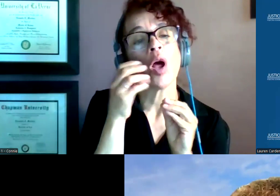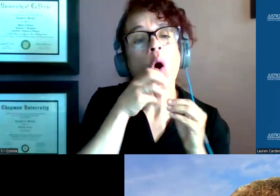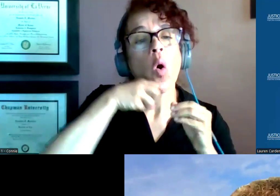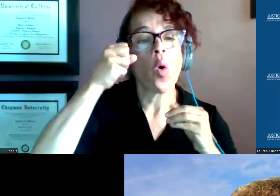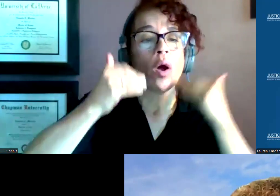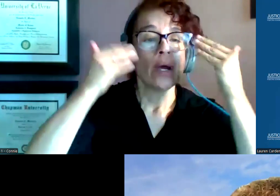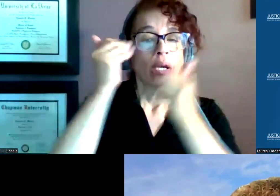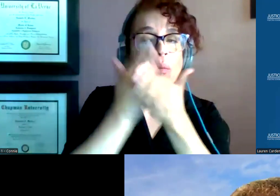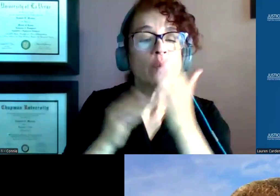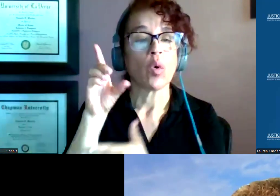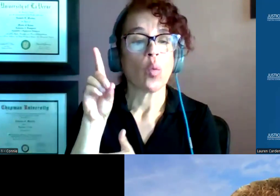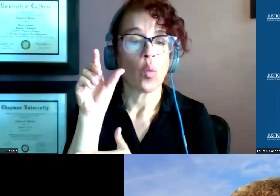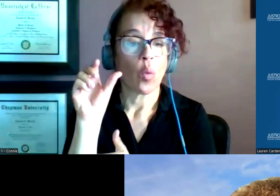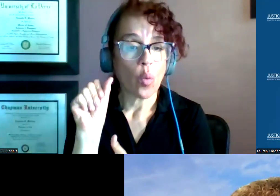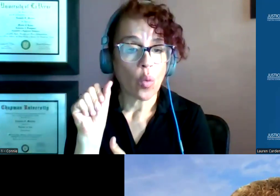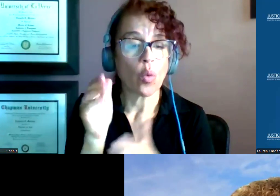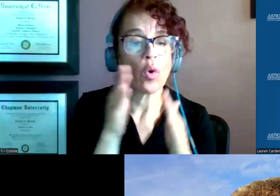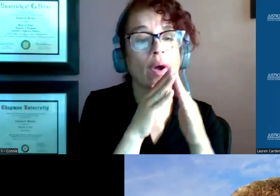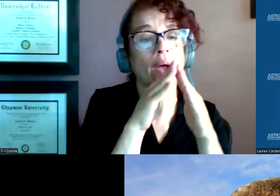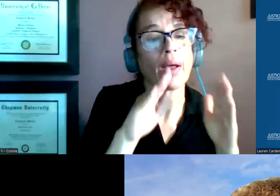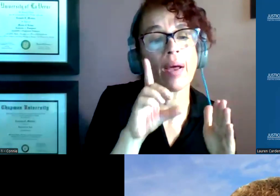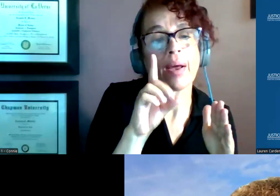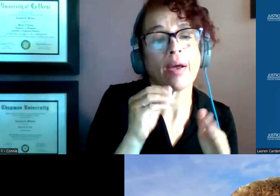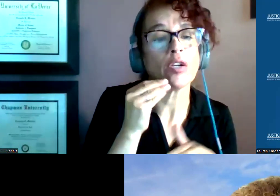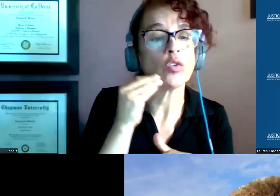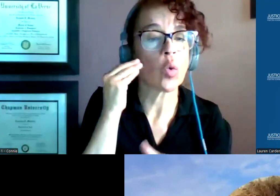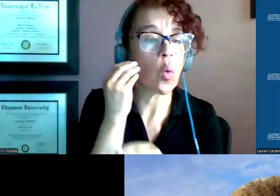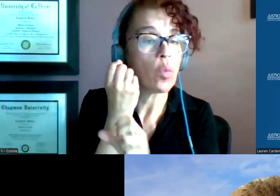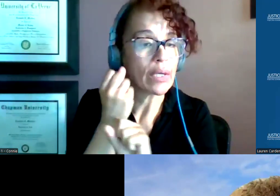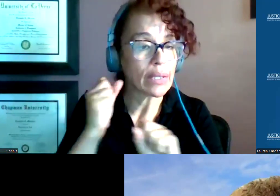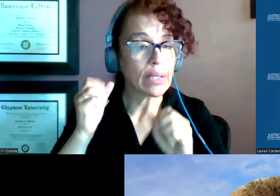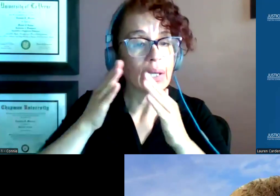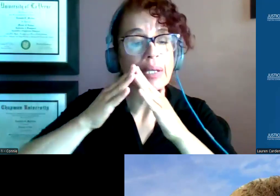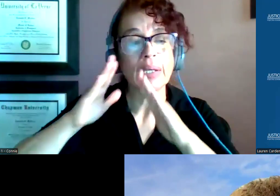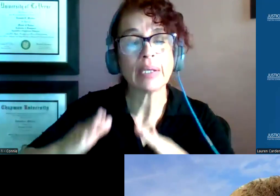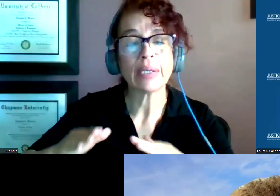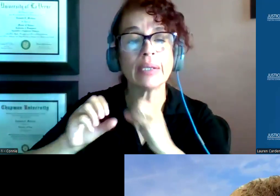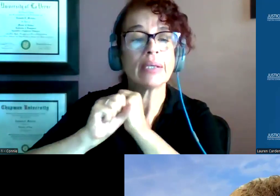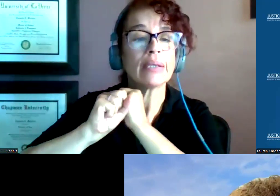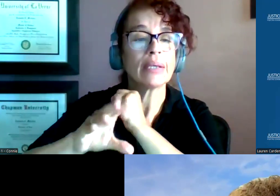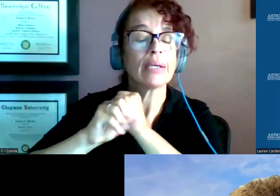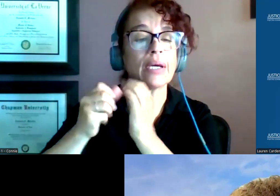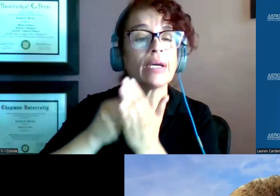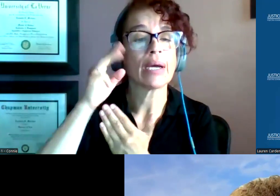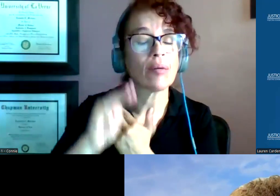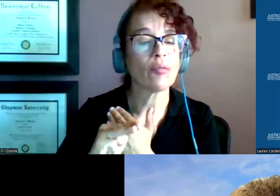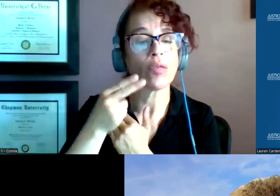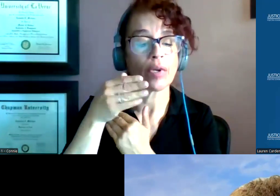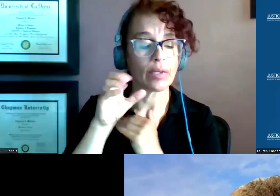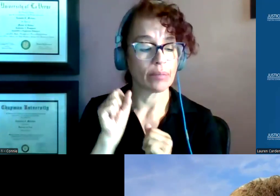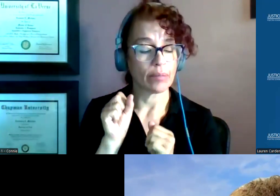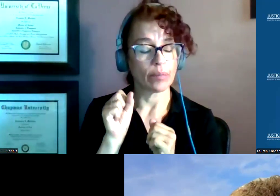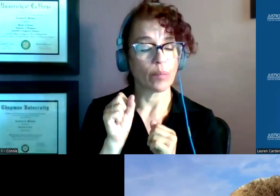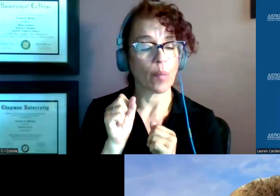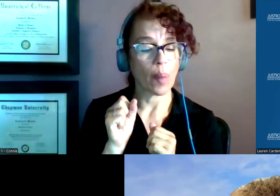people with disabilities obtain housing stability through HomeSafe and the Housing Disability Advocacy Program, or HDAP. So